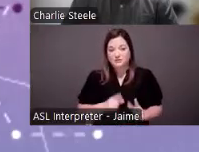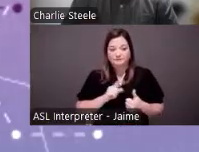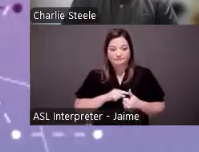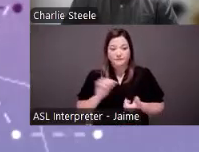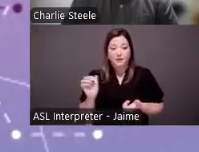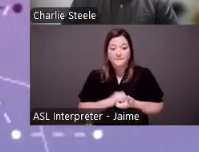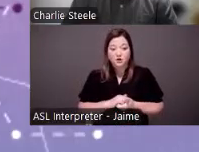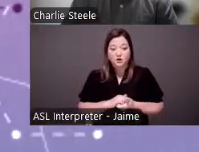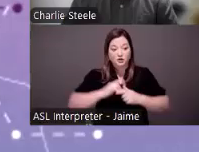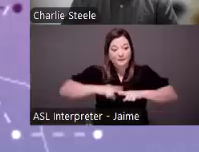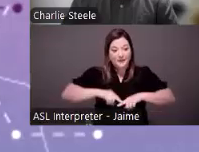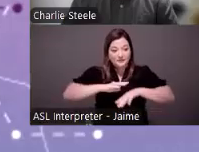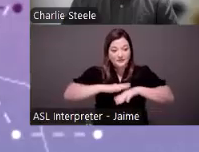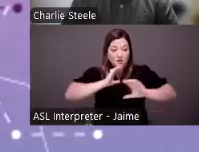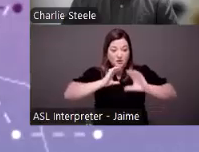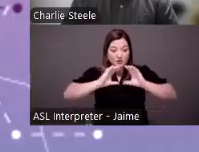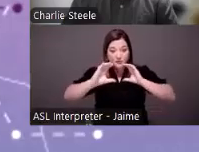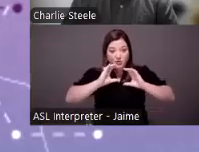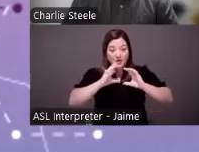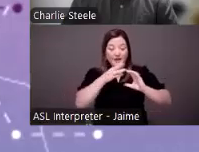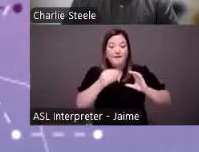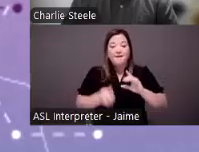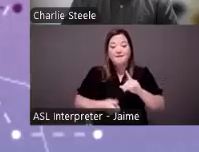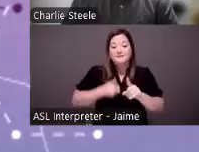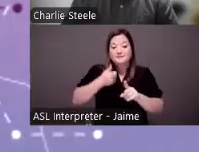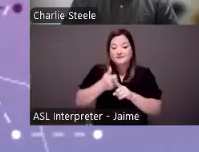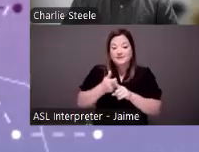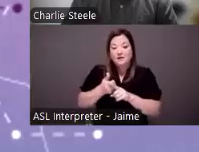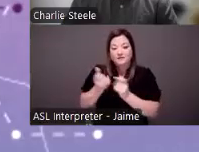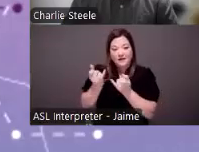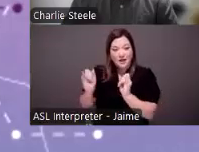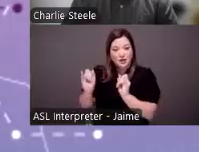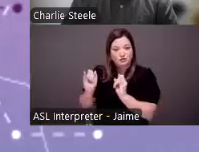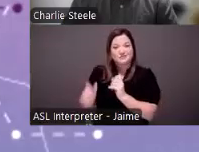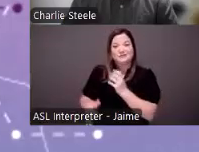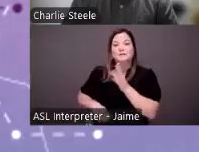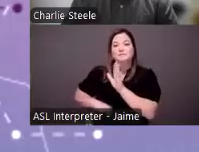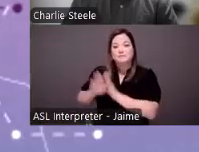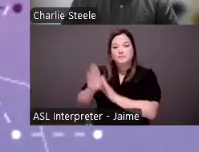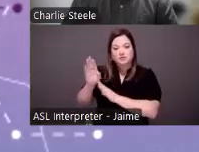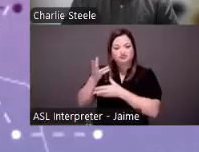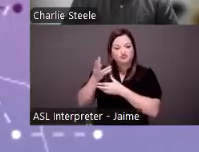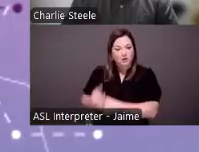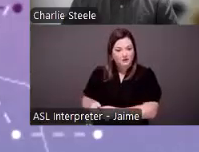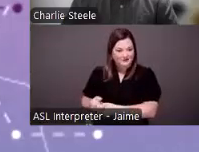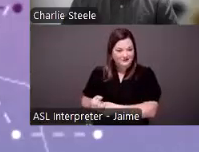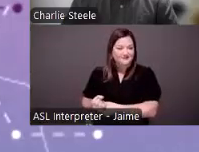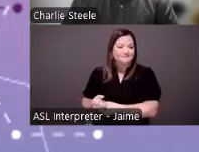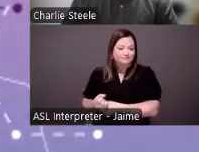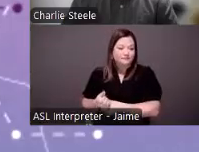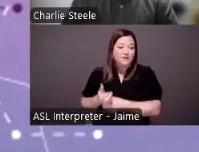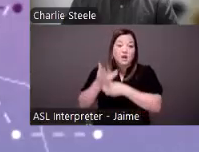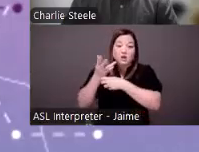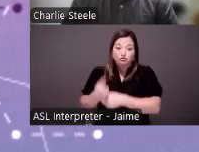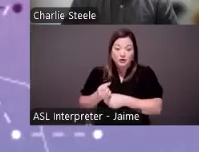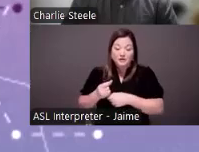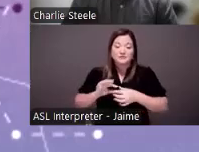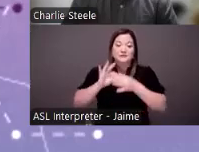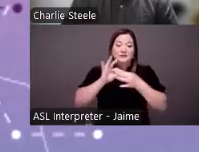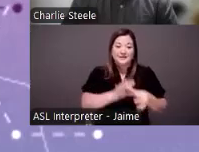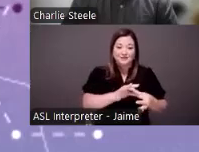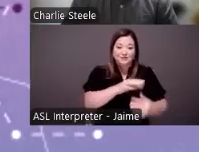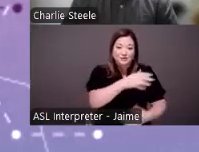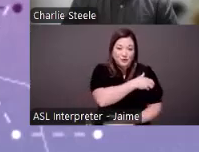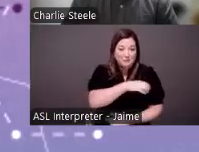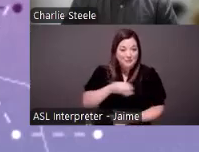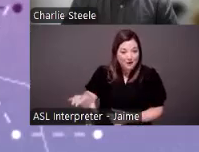on communication and a self-agency build trust in an encounter. Trust fosters empowerment